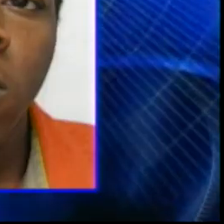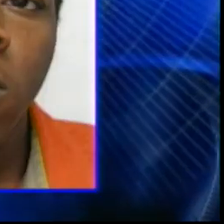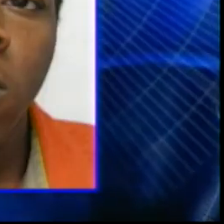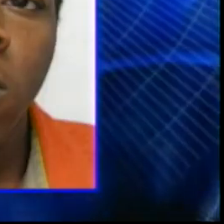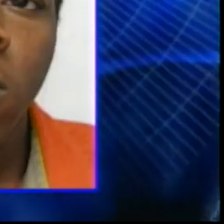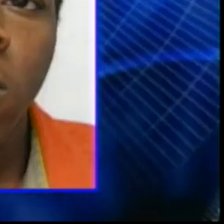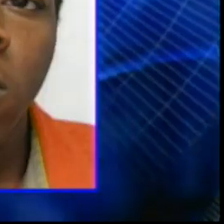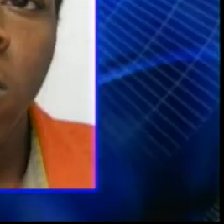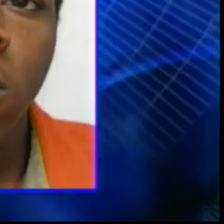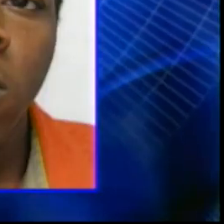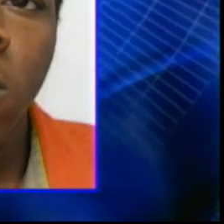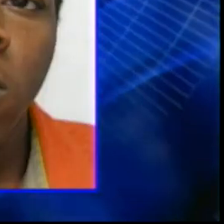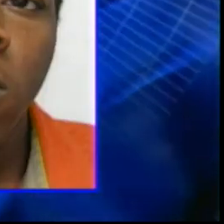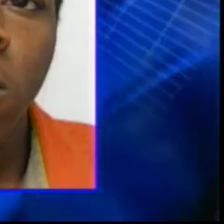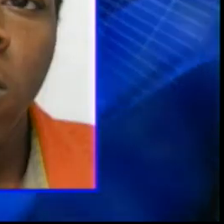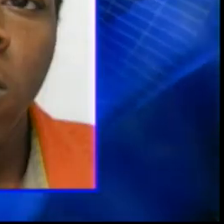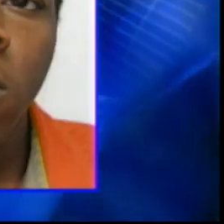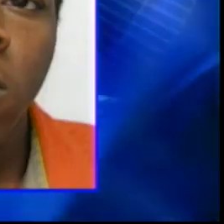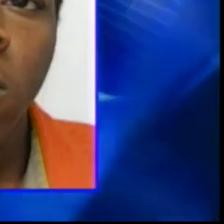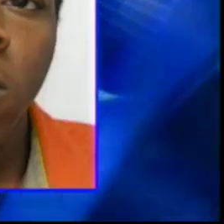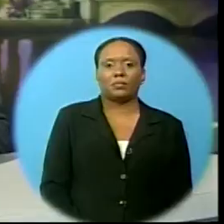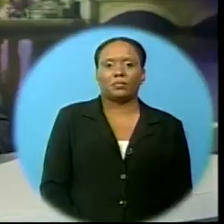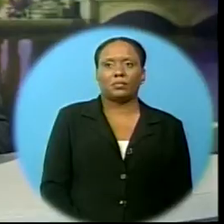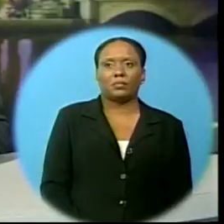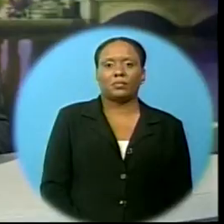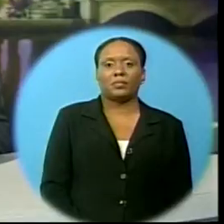connection with several criminal matters.